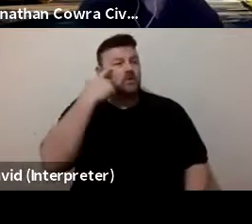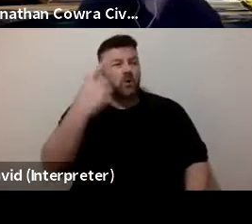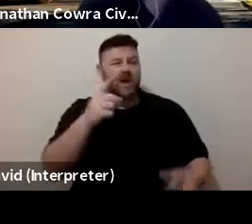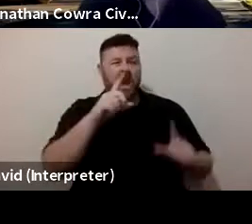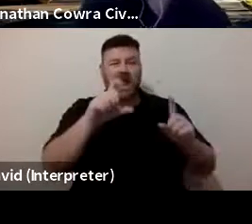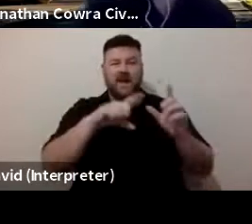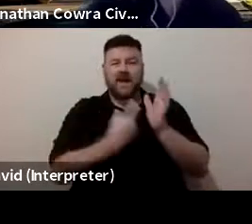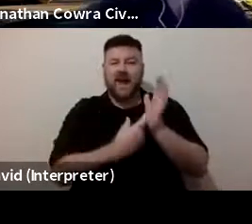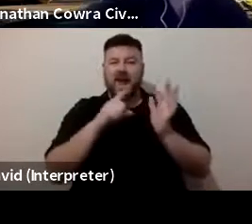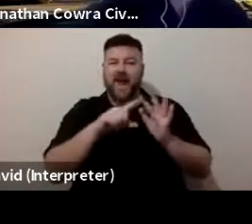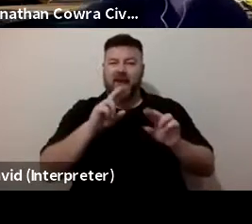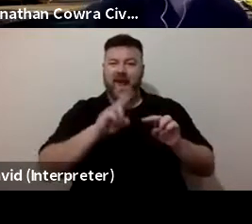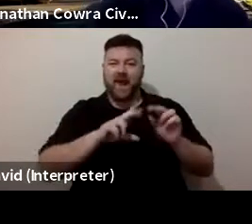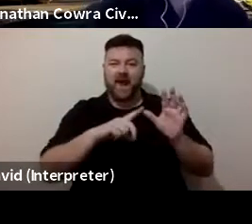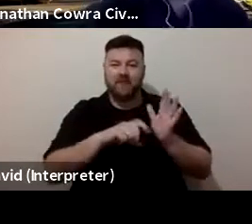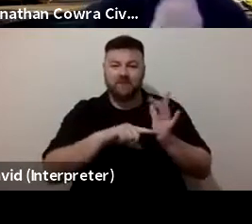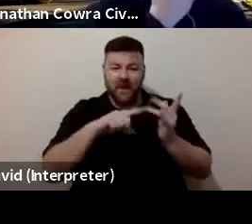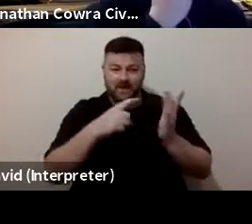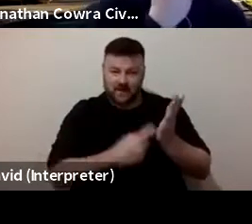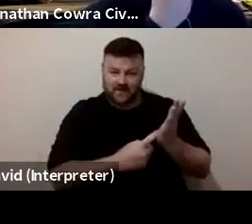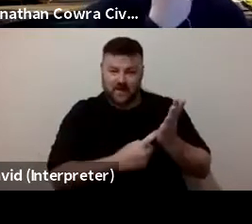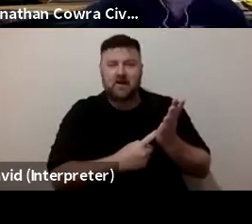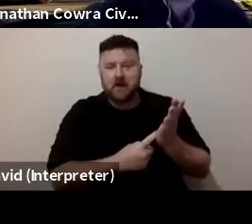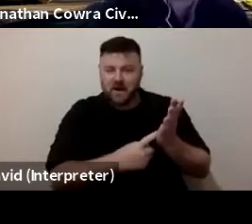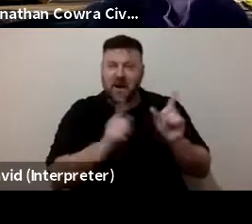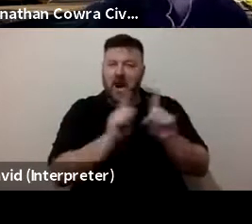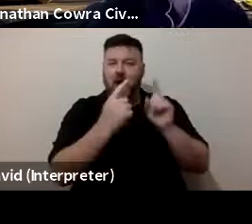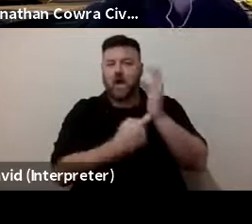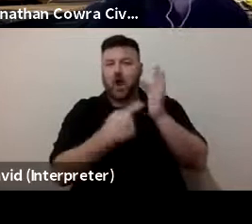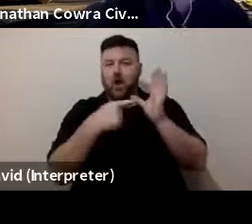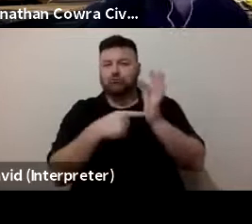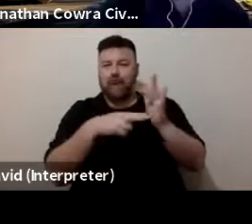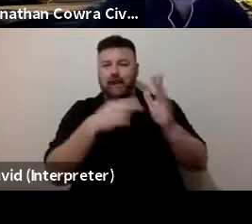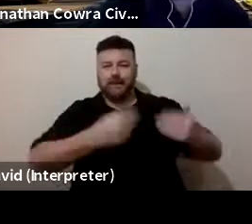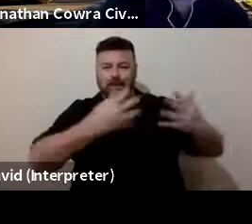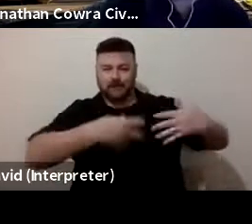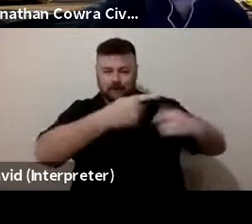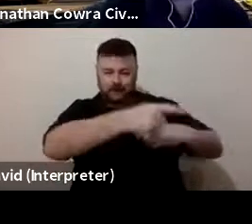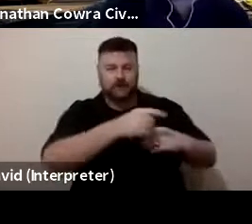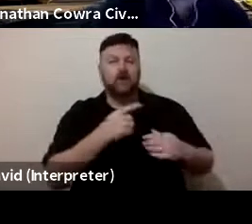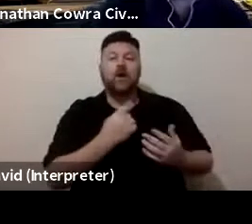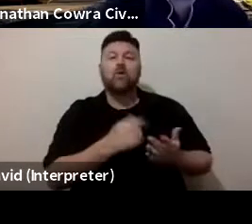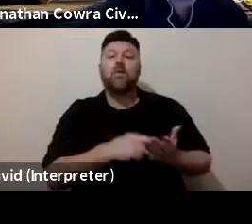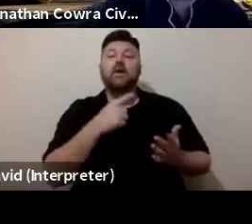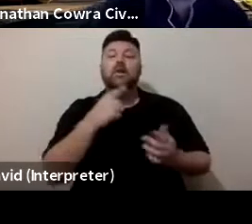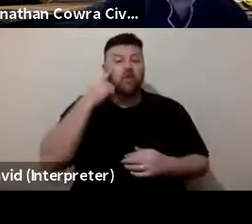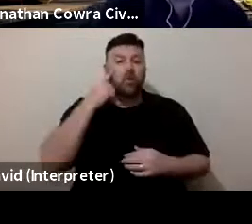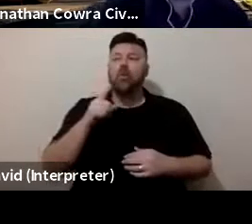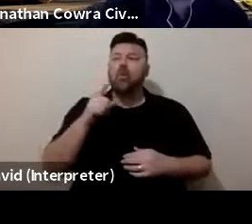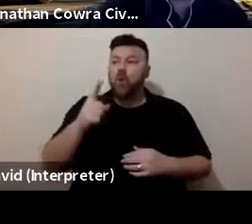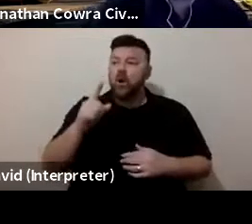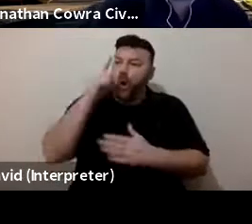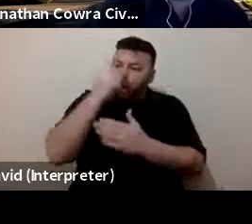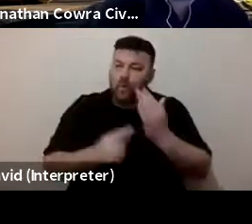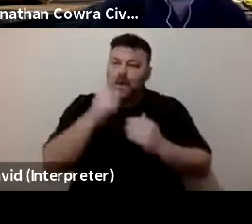where if we tried things that we thought would only be possible to do online. In that same